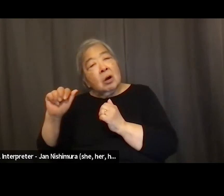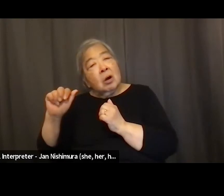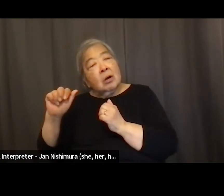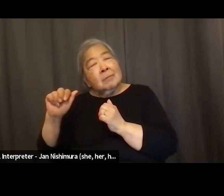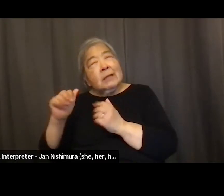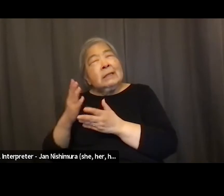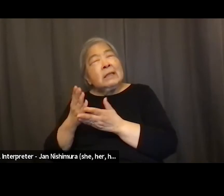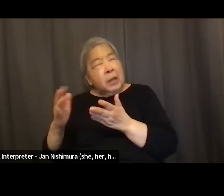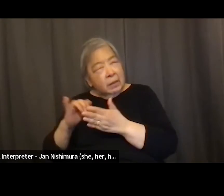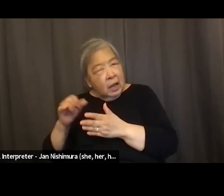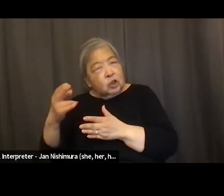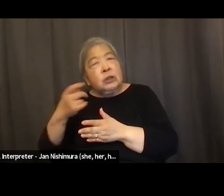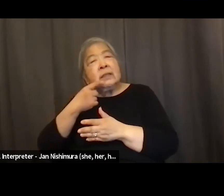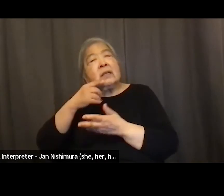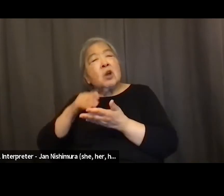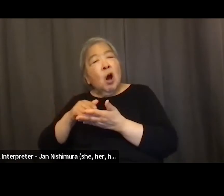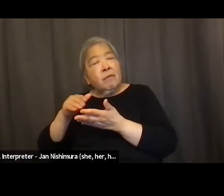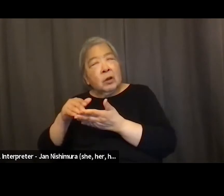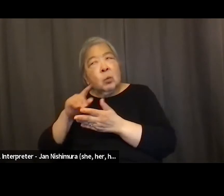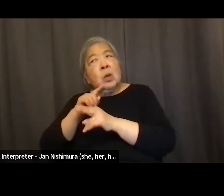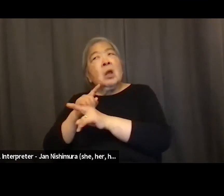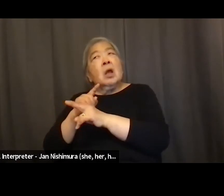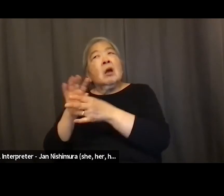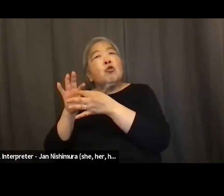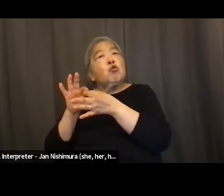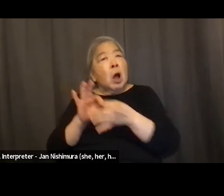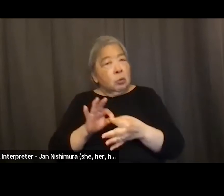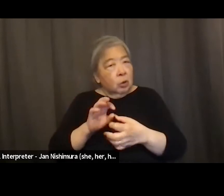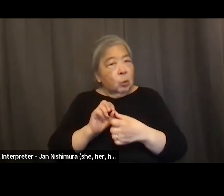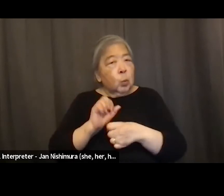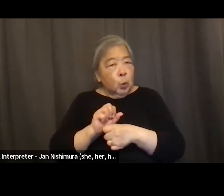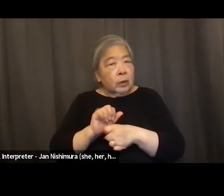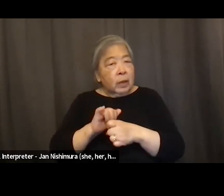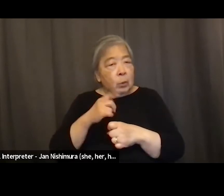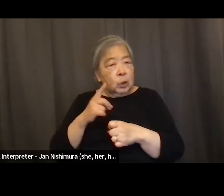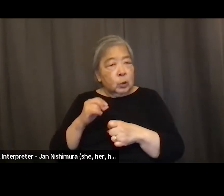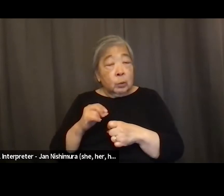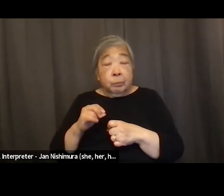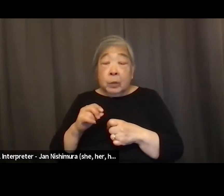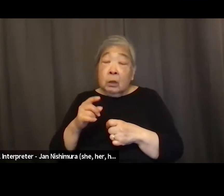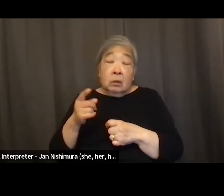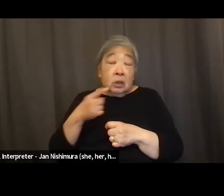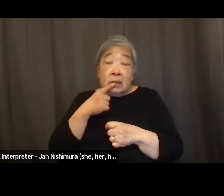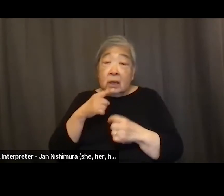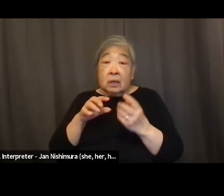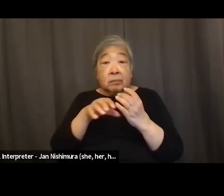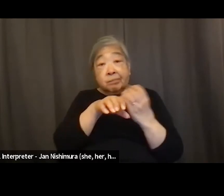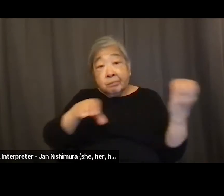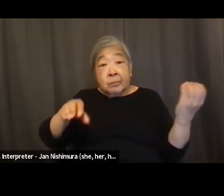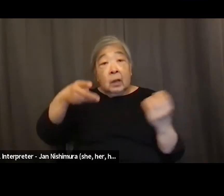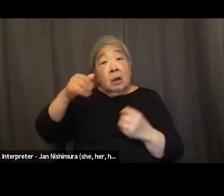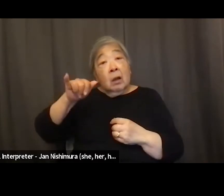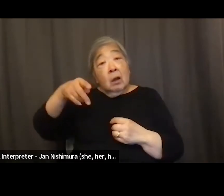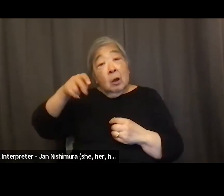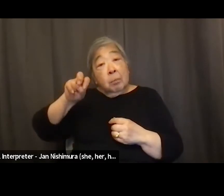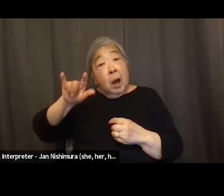something that she would say a lot on the front lines that really grounded the work that we did is that pipelines leak. That is what they do.